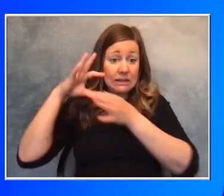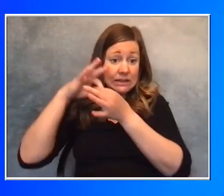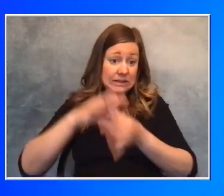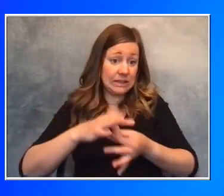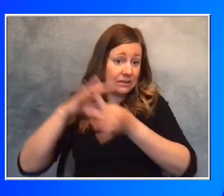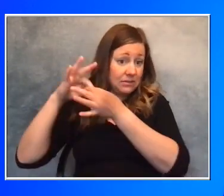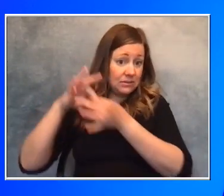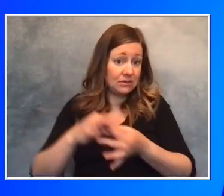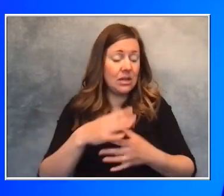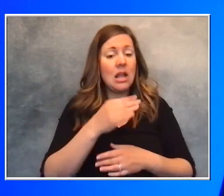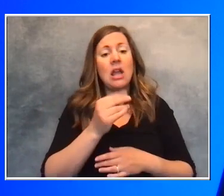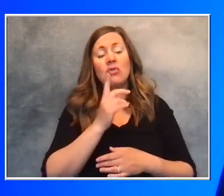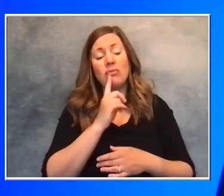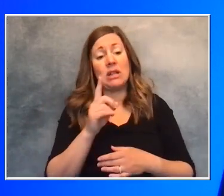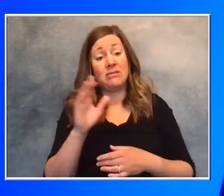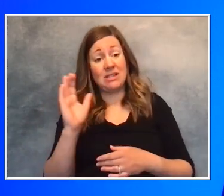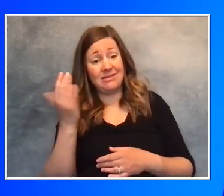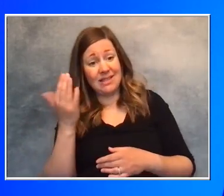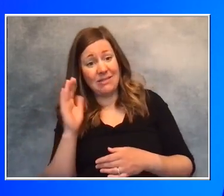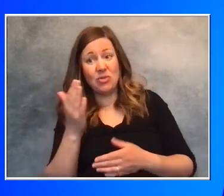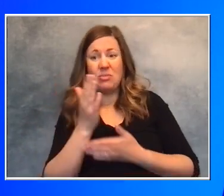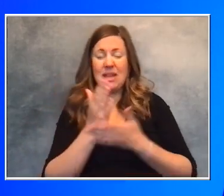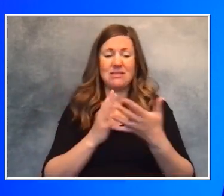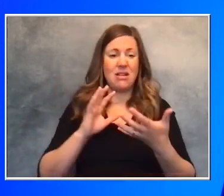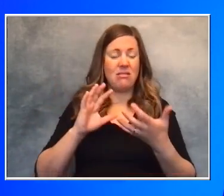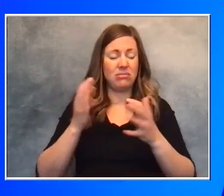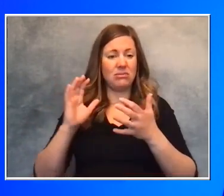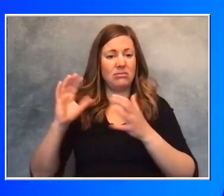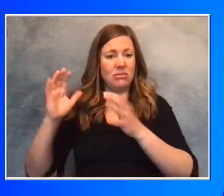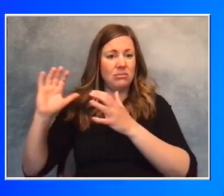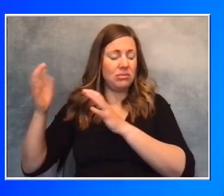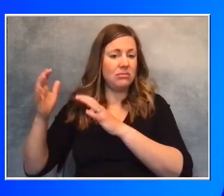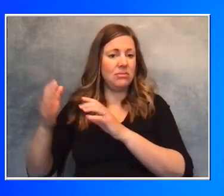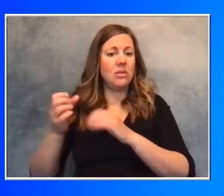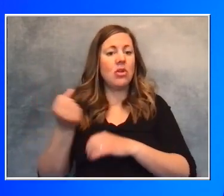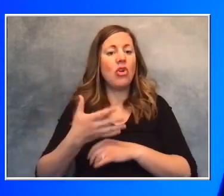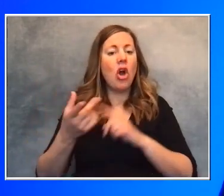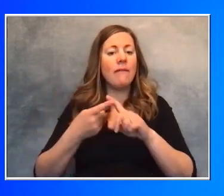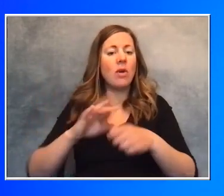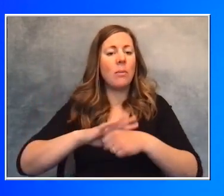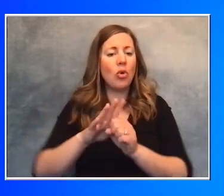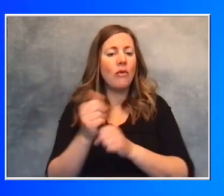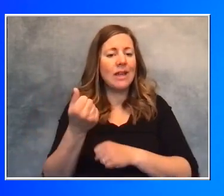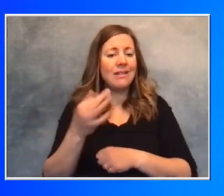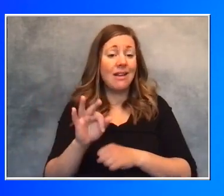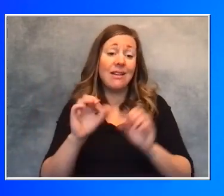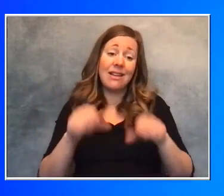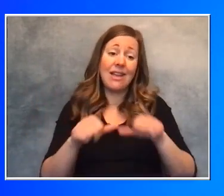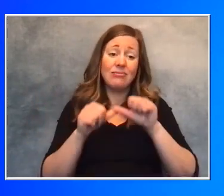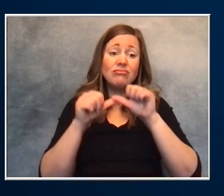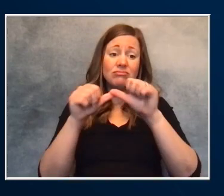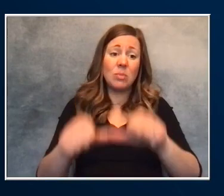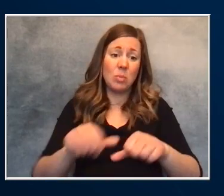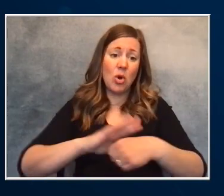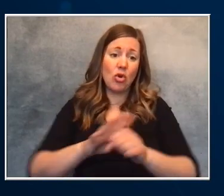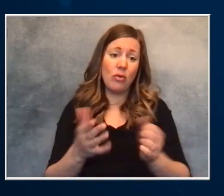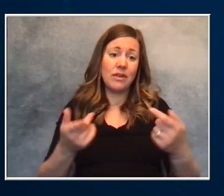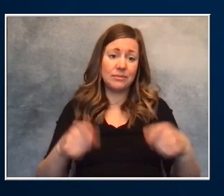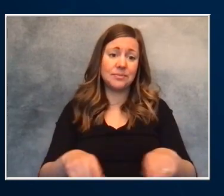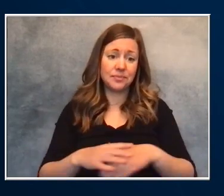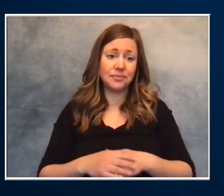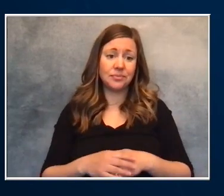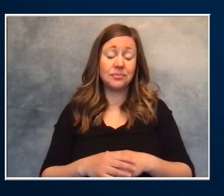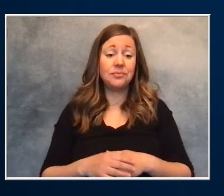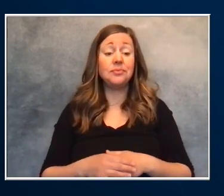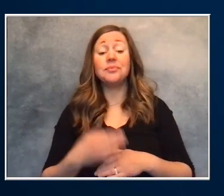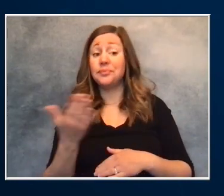be these disturbances caused by COVID-19 that can lead to the symptoms of long COVID. So, Jess, other